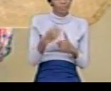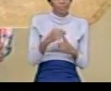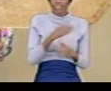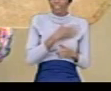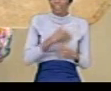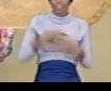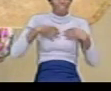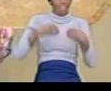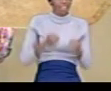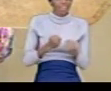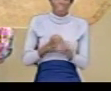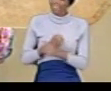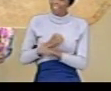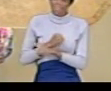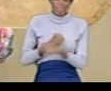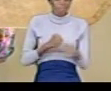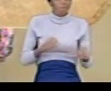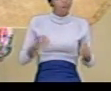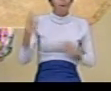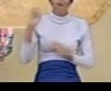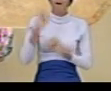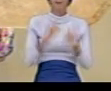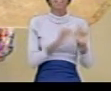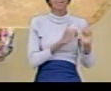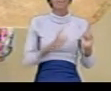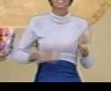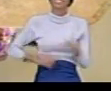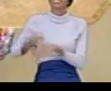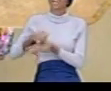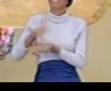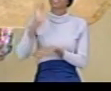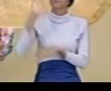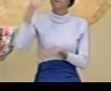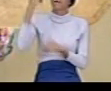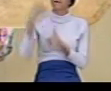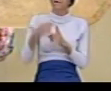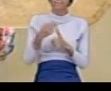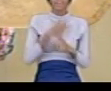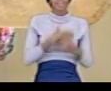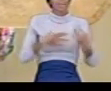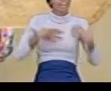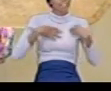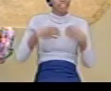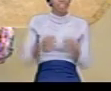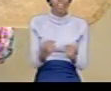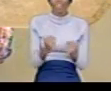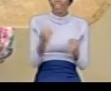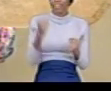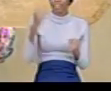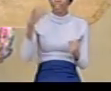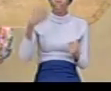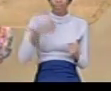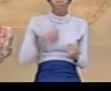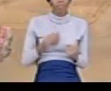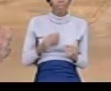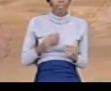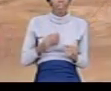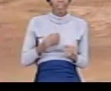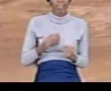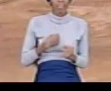and he lets them. Oh Lord, send your word and heal